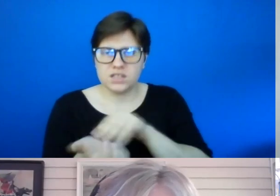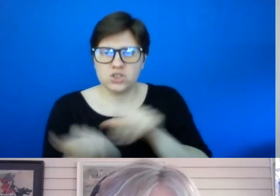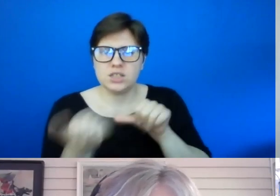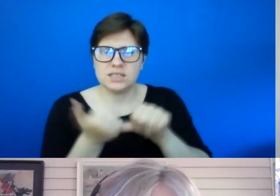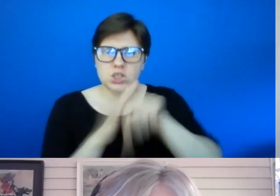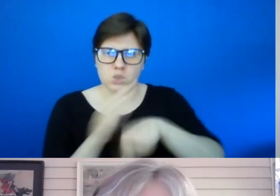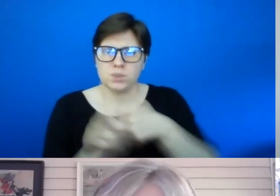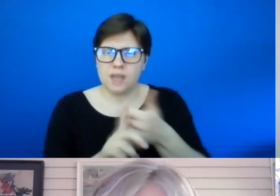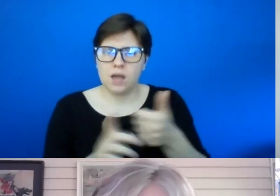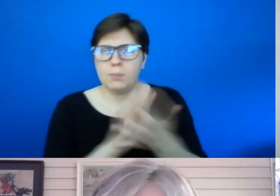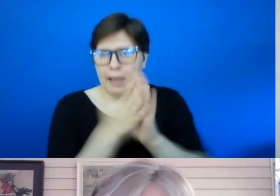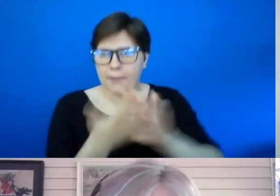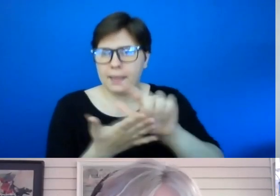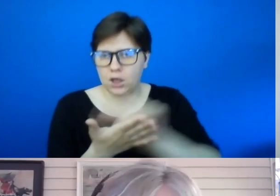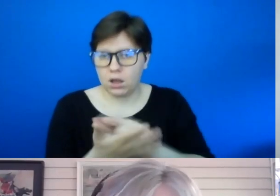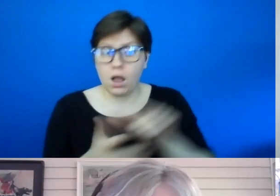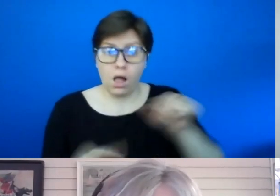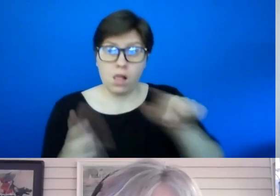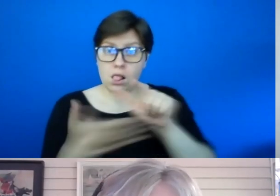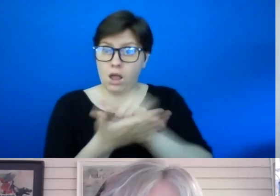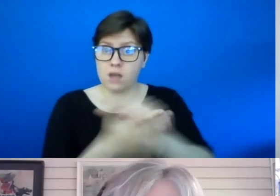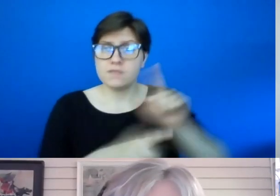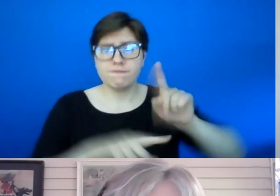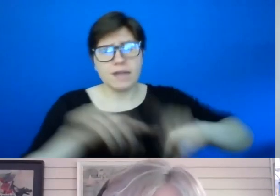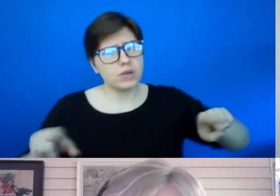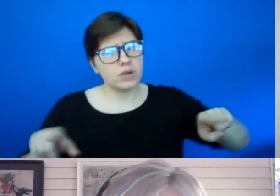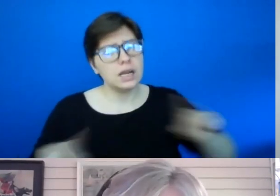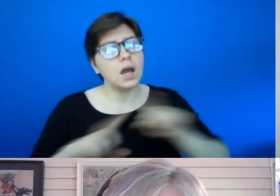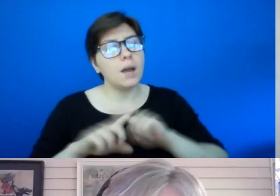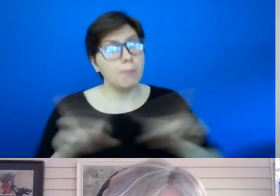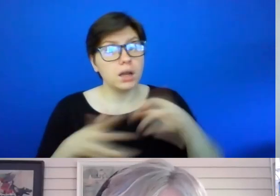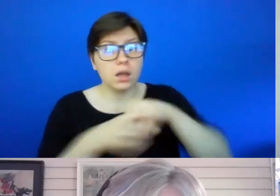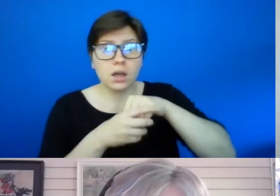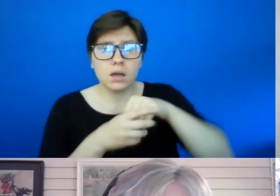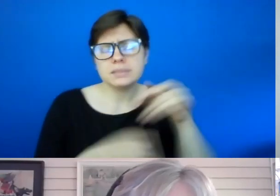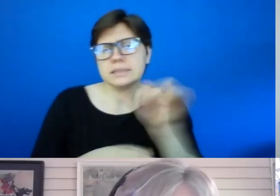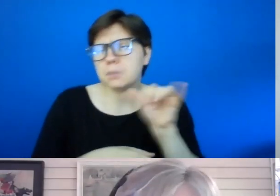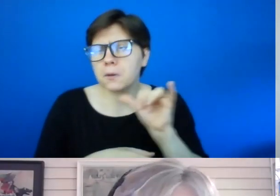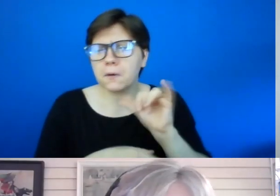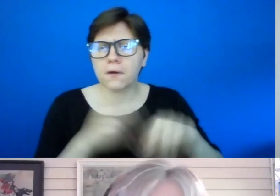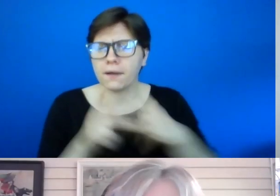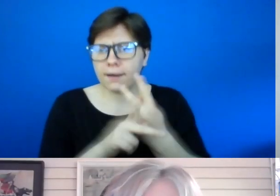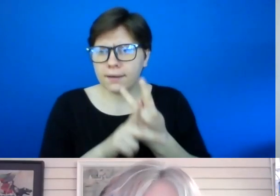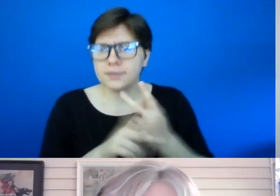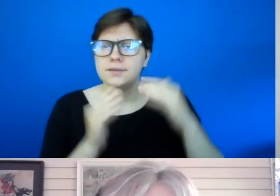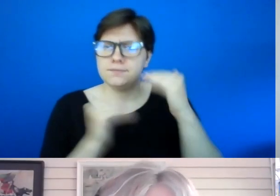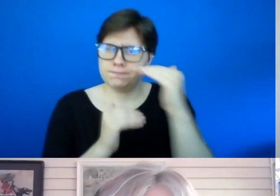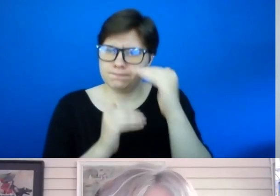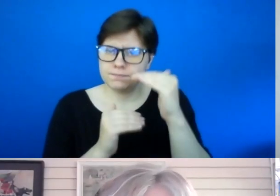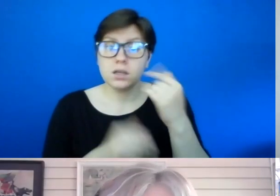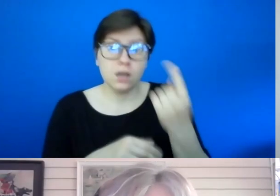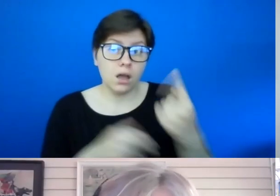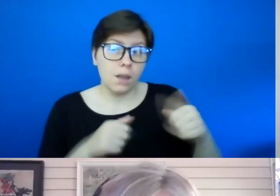suicide. These laws vary to some degree, but they all contain similar sorts of provisions that, on the one hand, provide